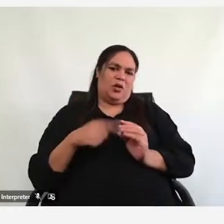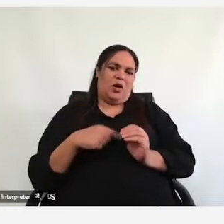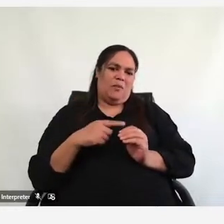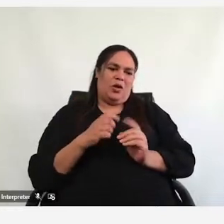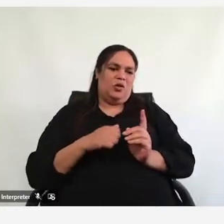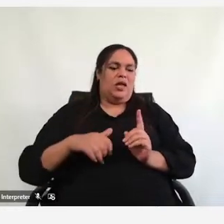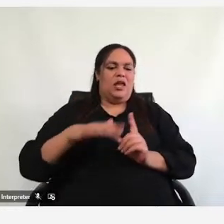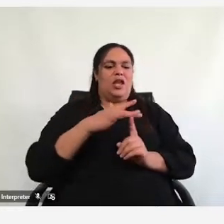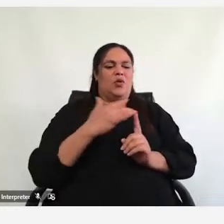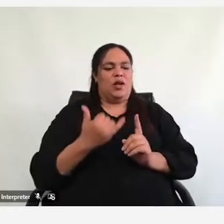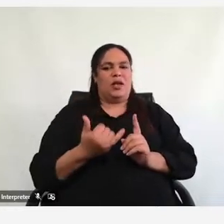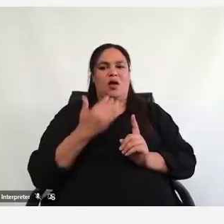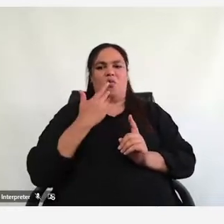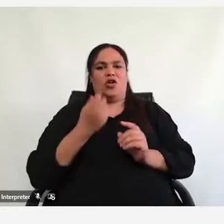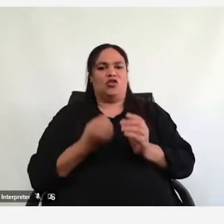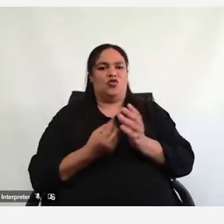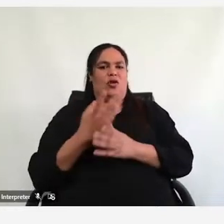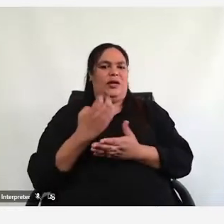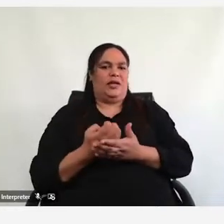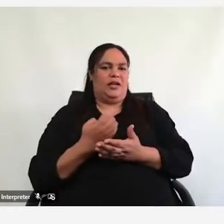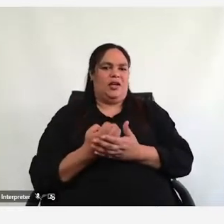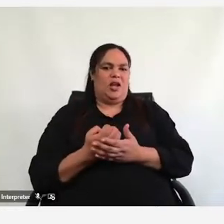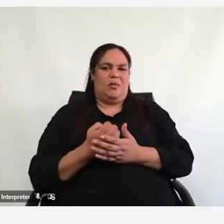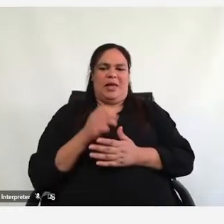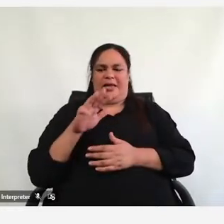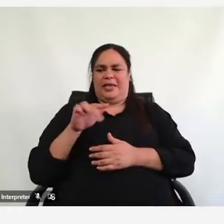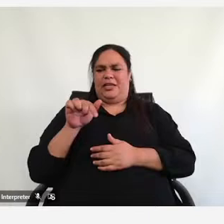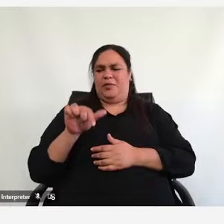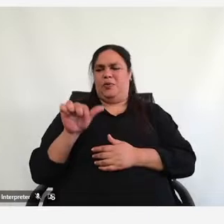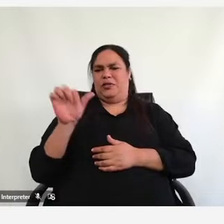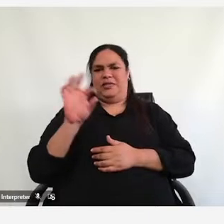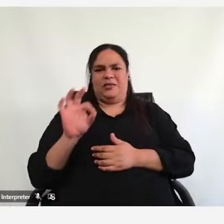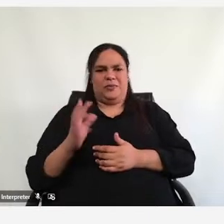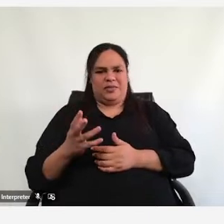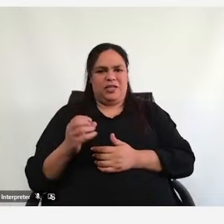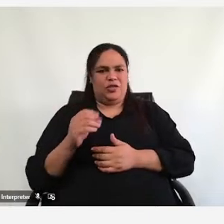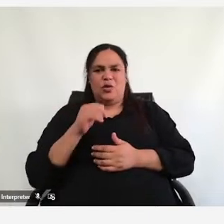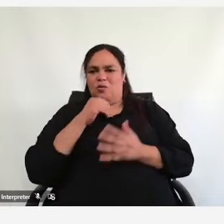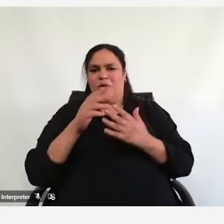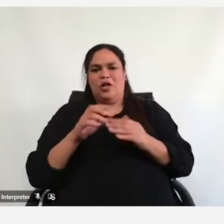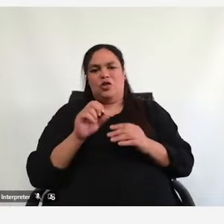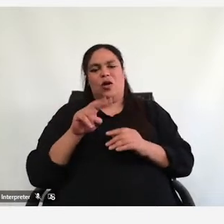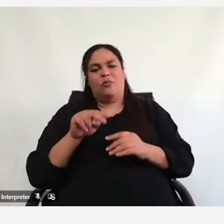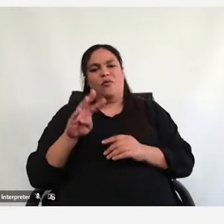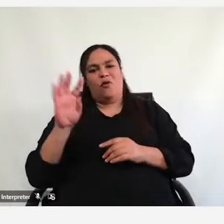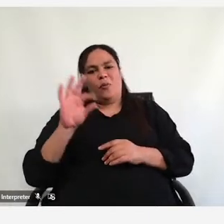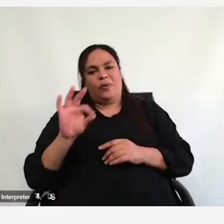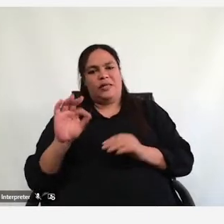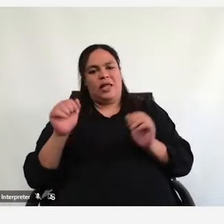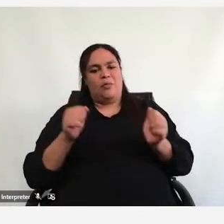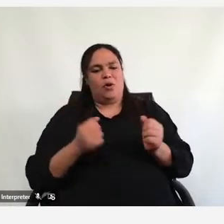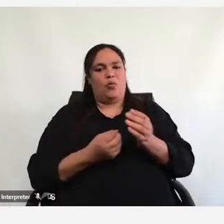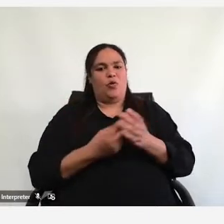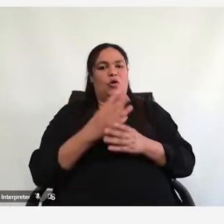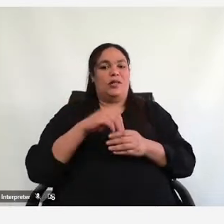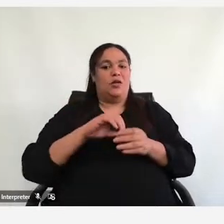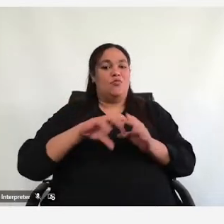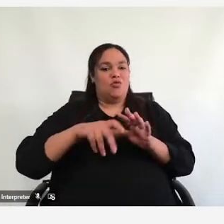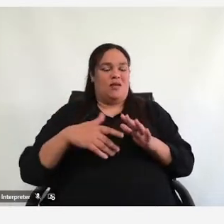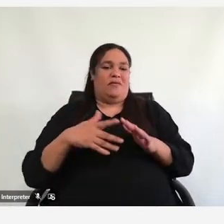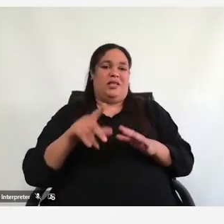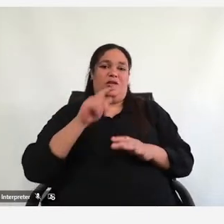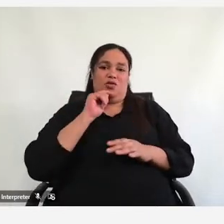areas currently that is growing economically at 19.6%. So even 12.4% employment growth in our province is